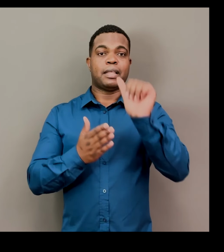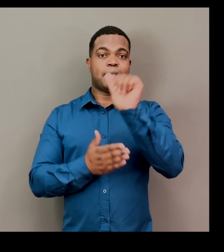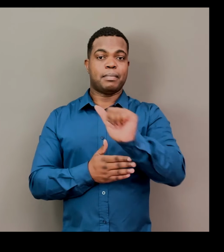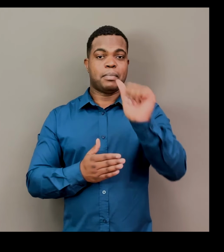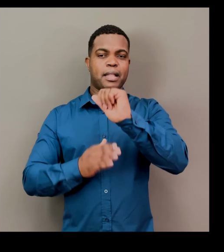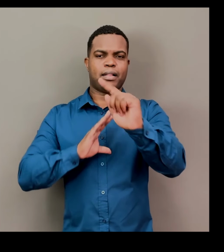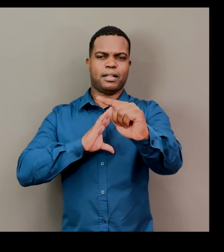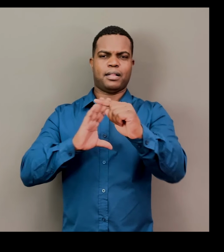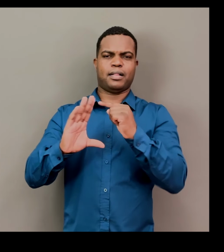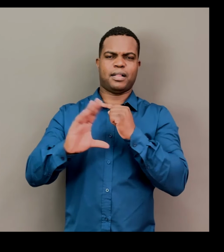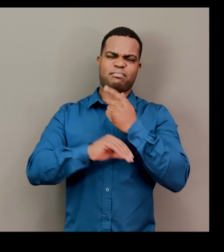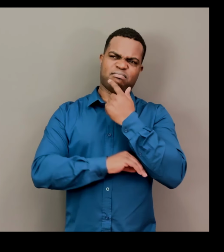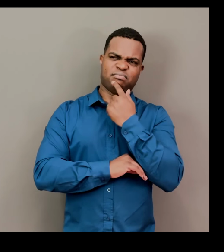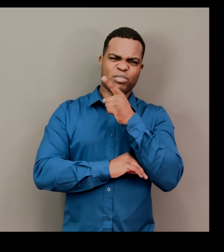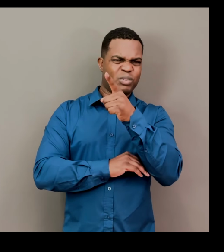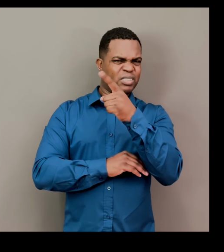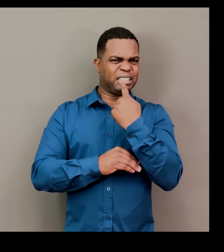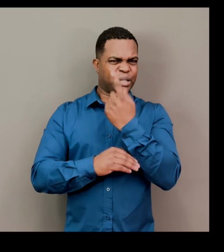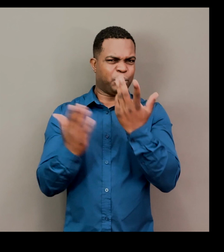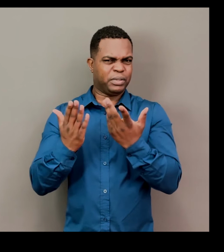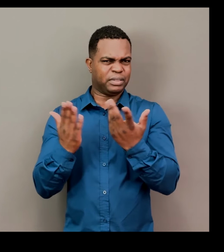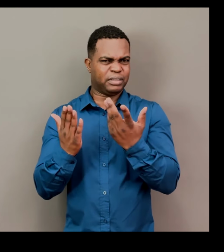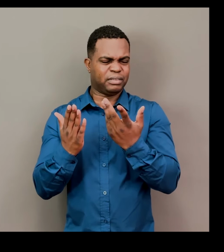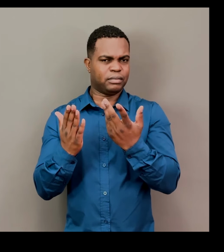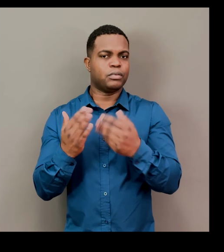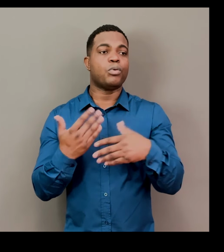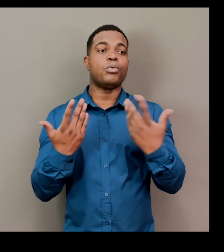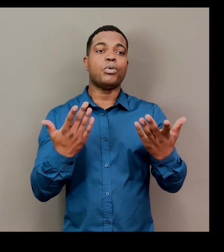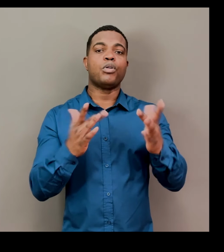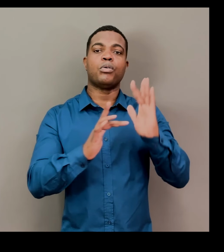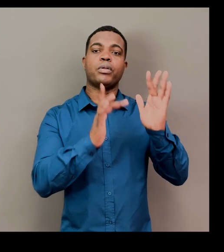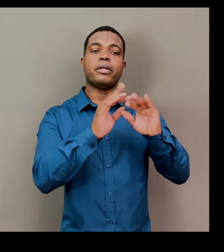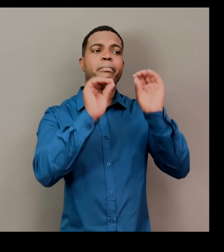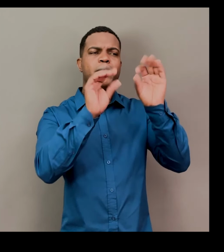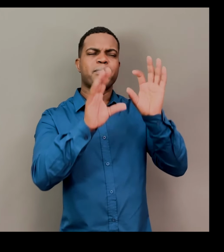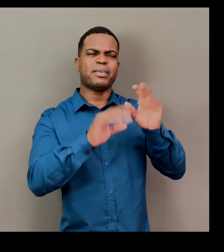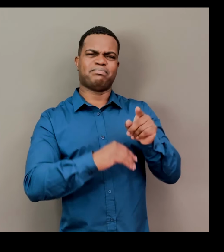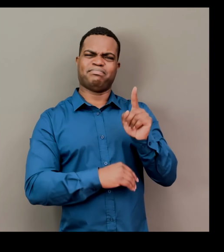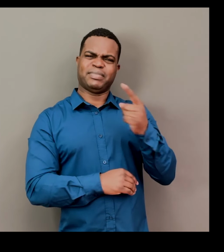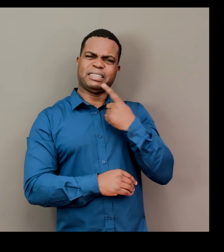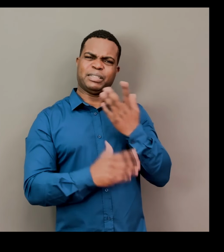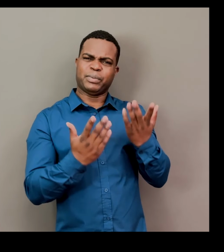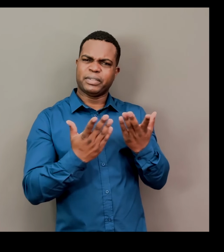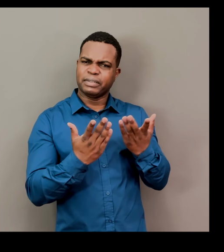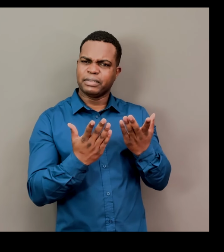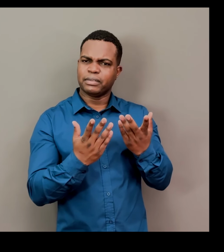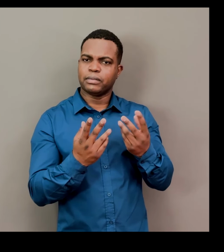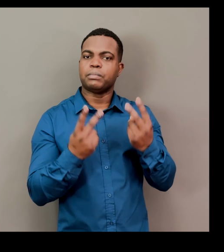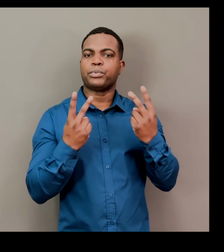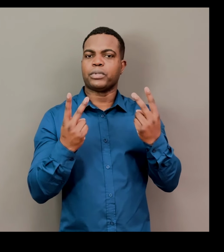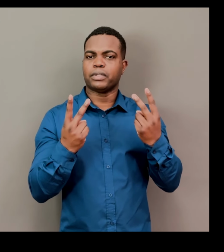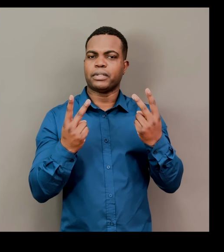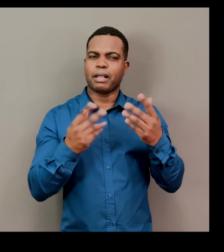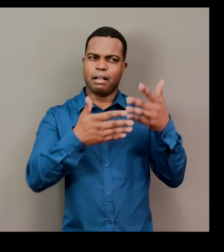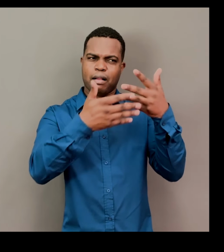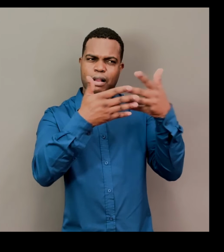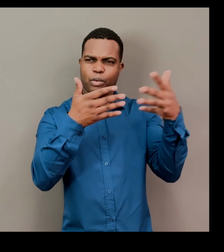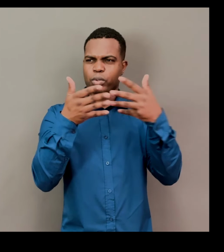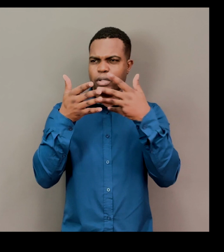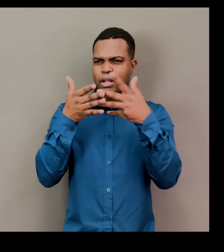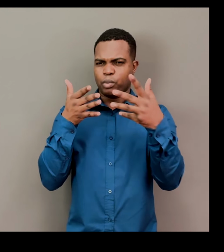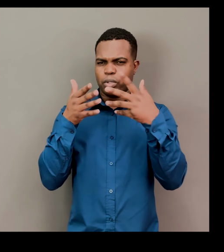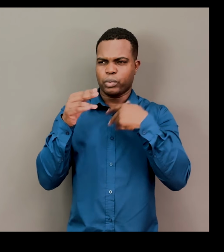the content of the email and social media engagements. Specifically, the language is